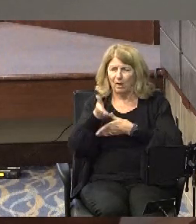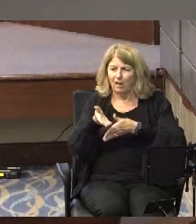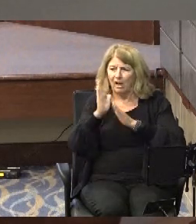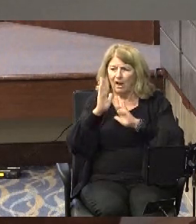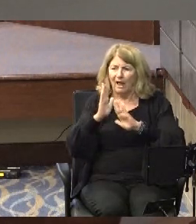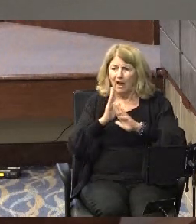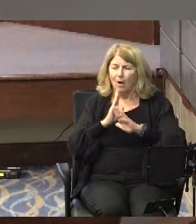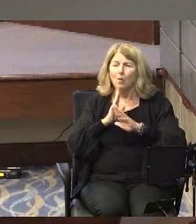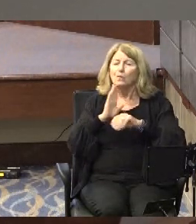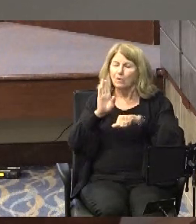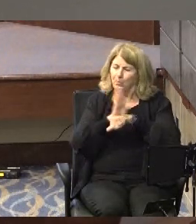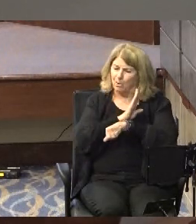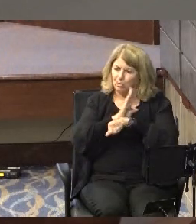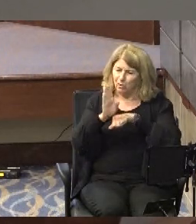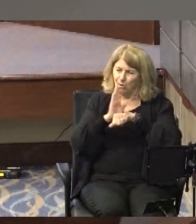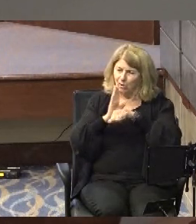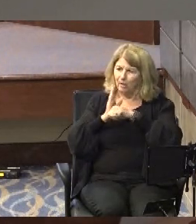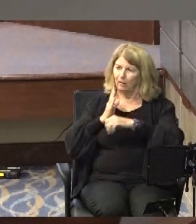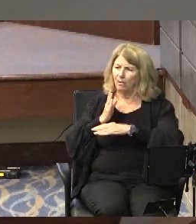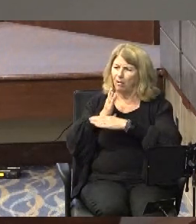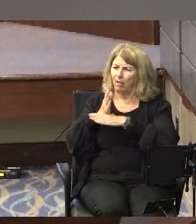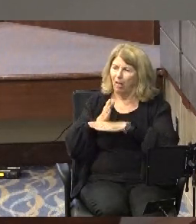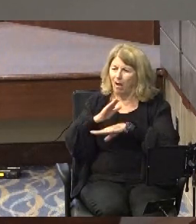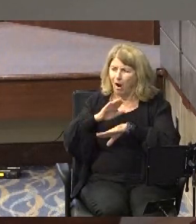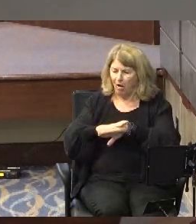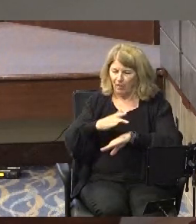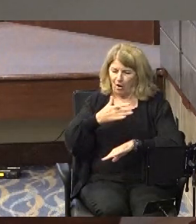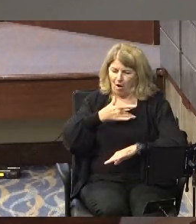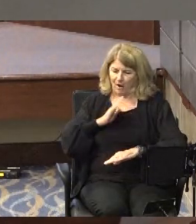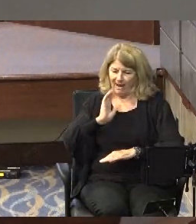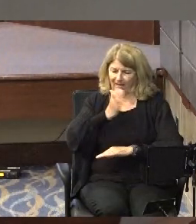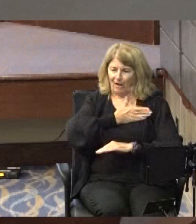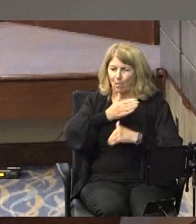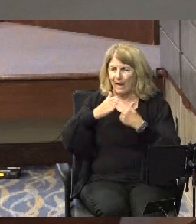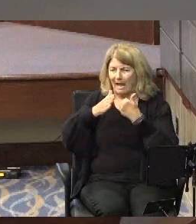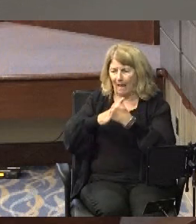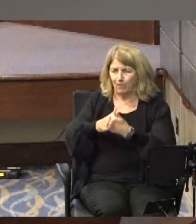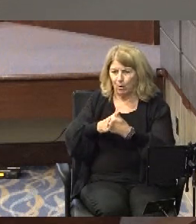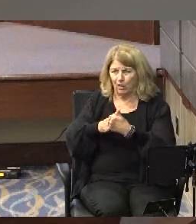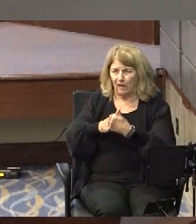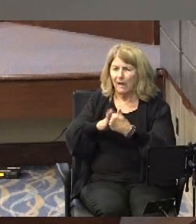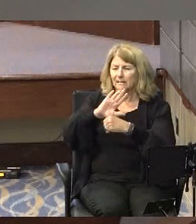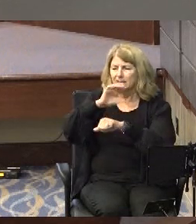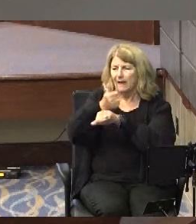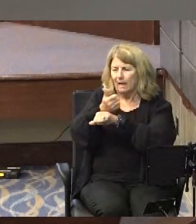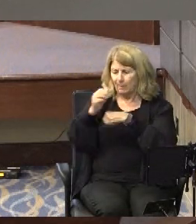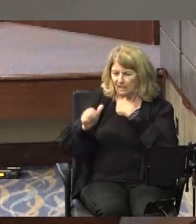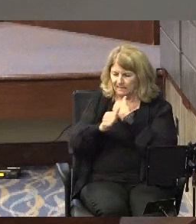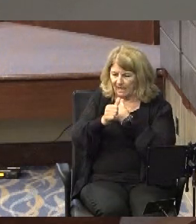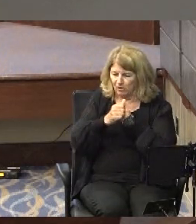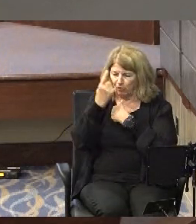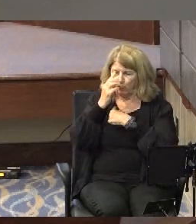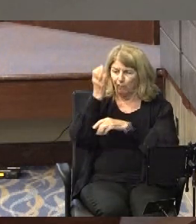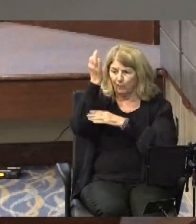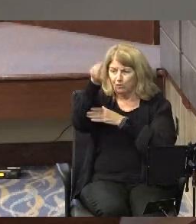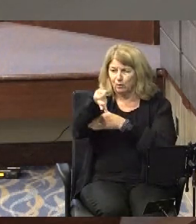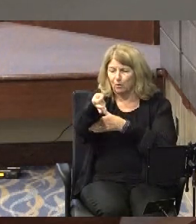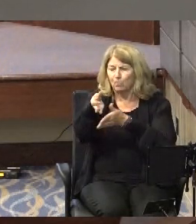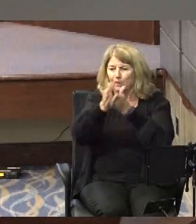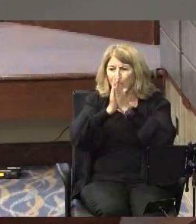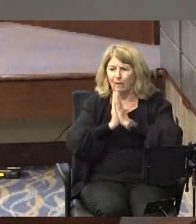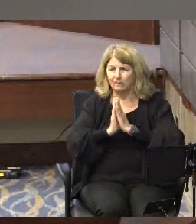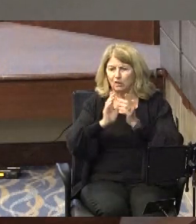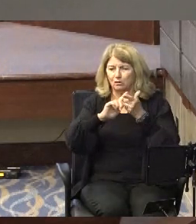encroachment on the heart of our neighborhood and also set a dangerous precedent for future requests to